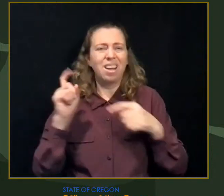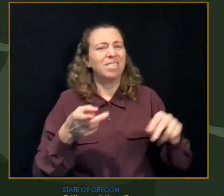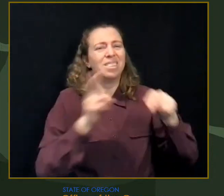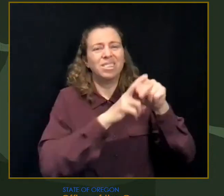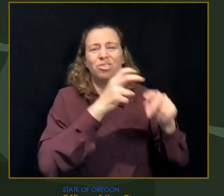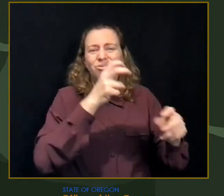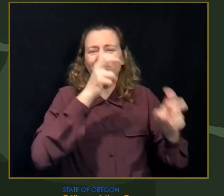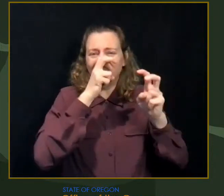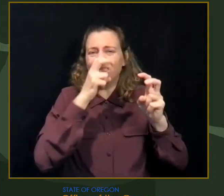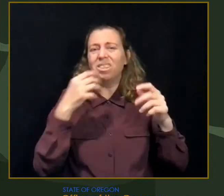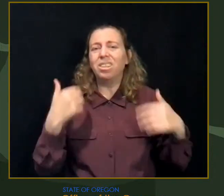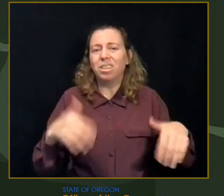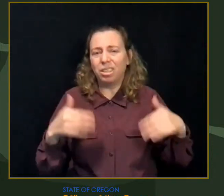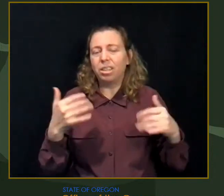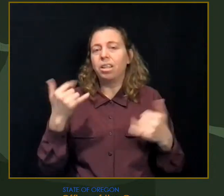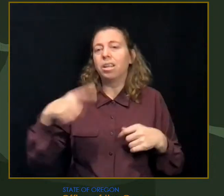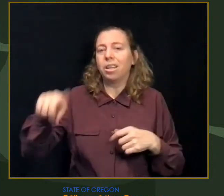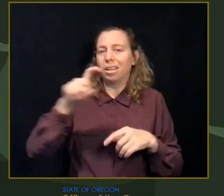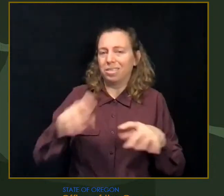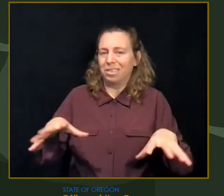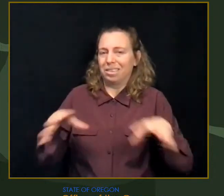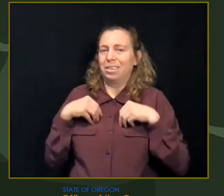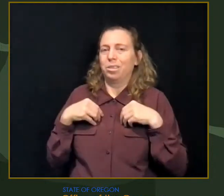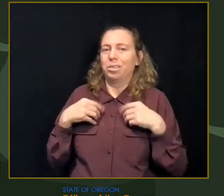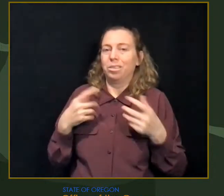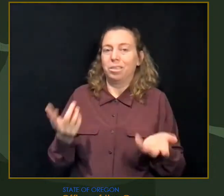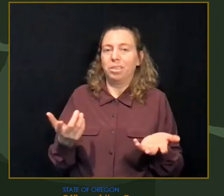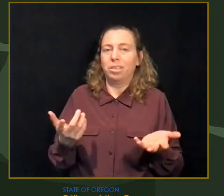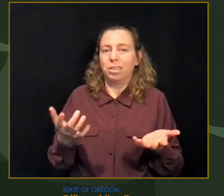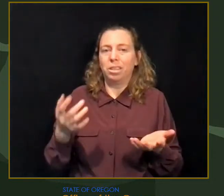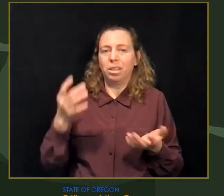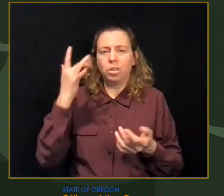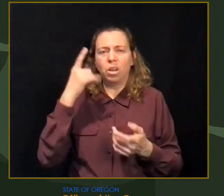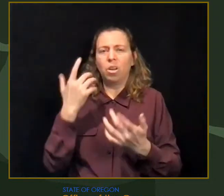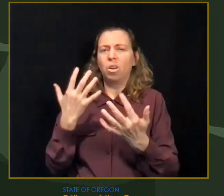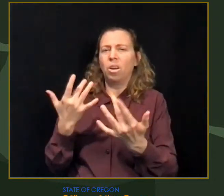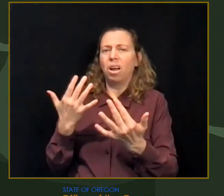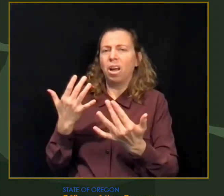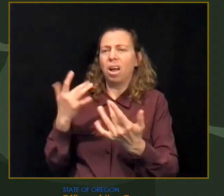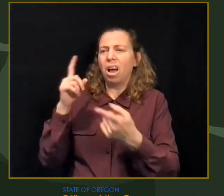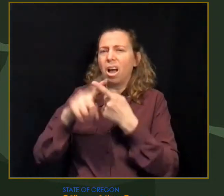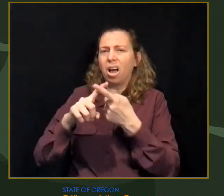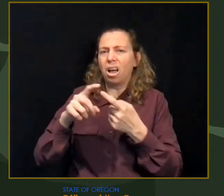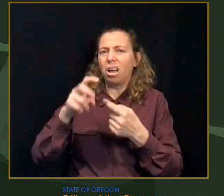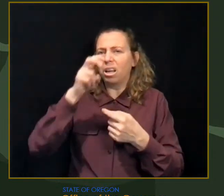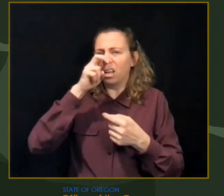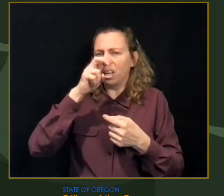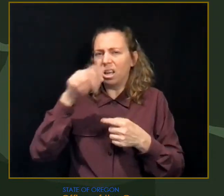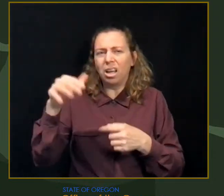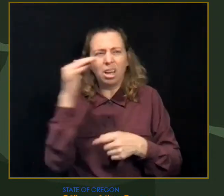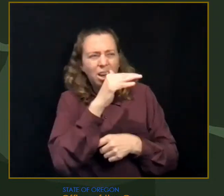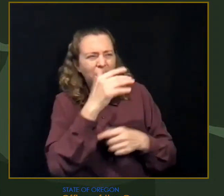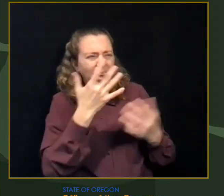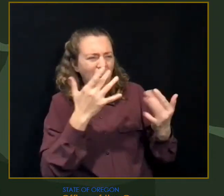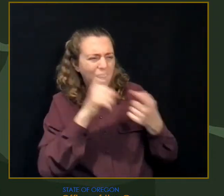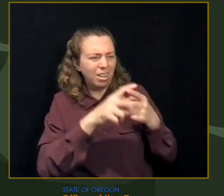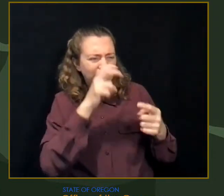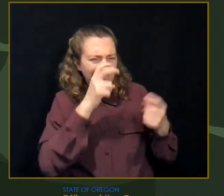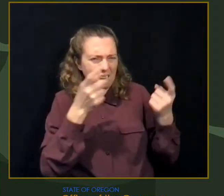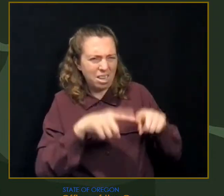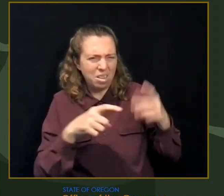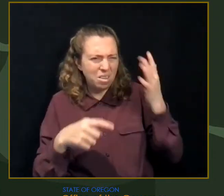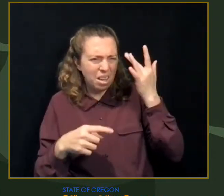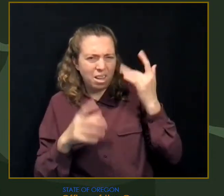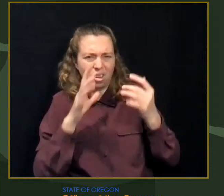to why you waited so long to enact these restrictions when cases have tripled in the past 5 weeks? I've